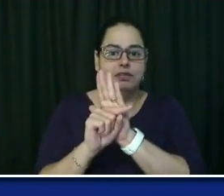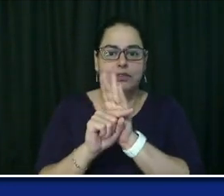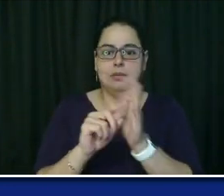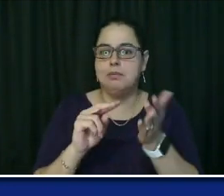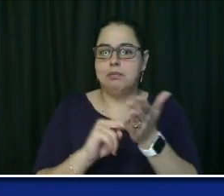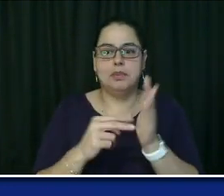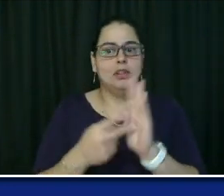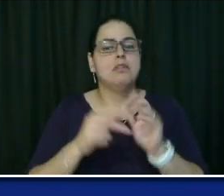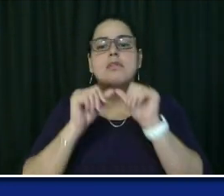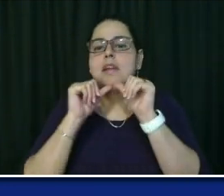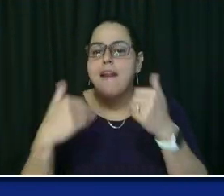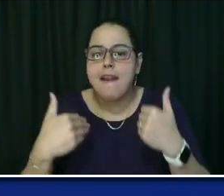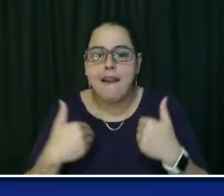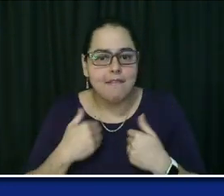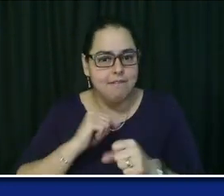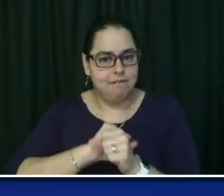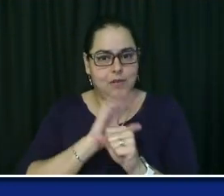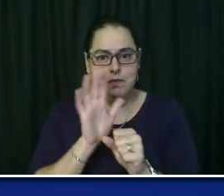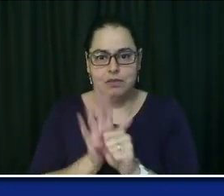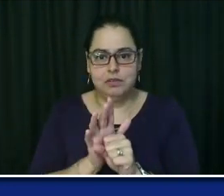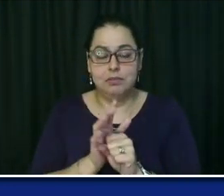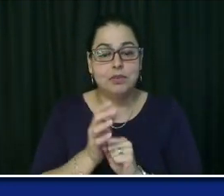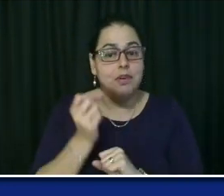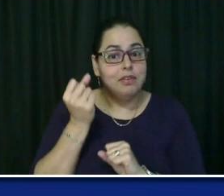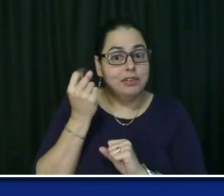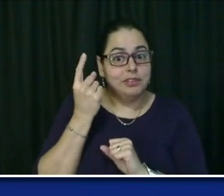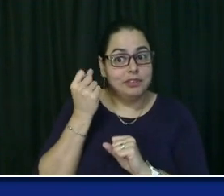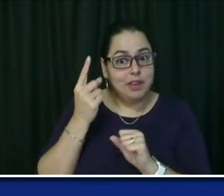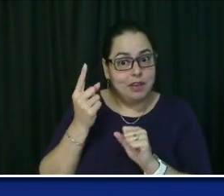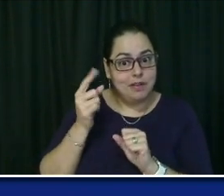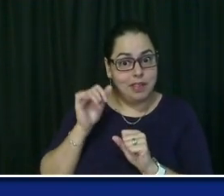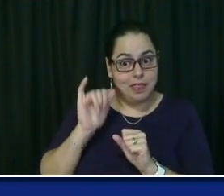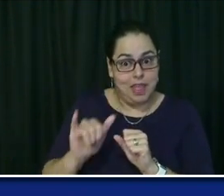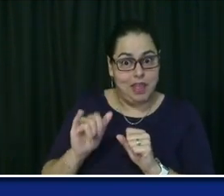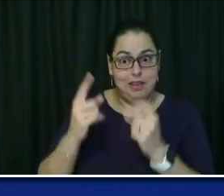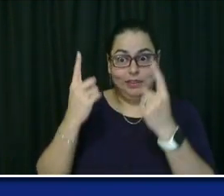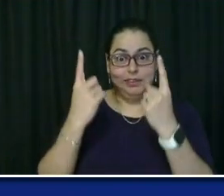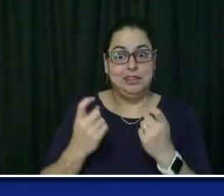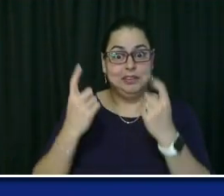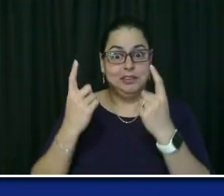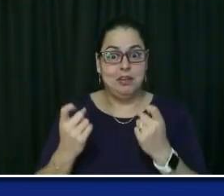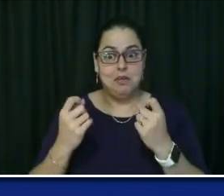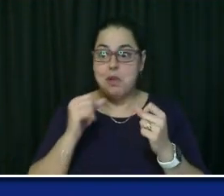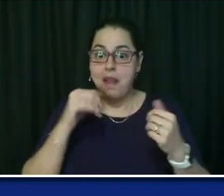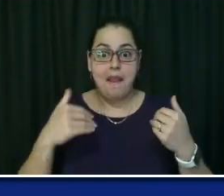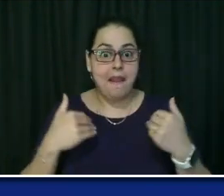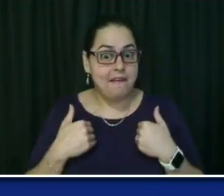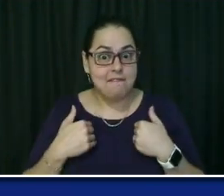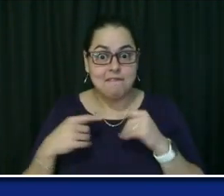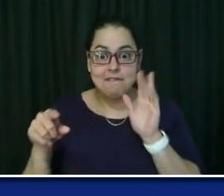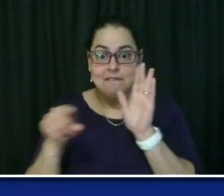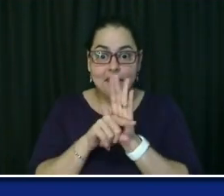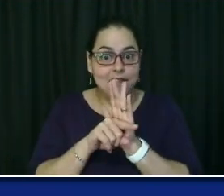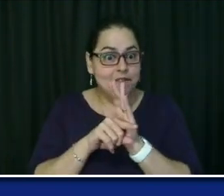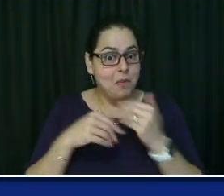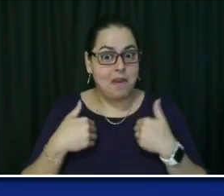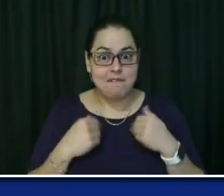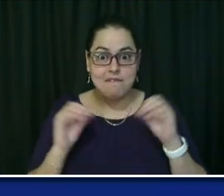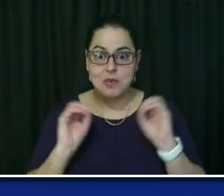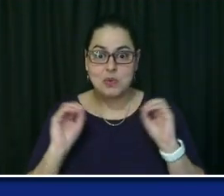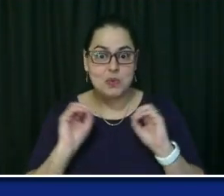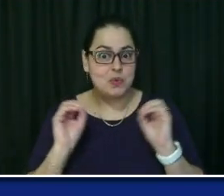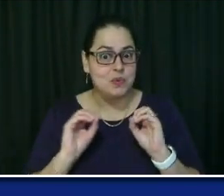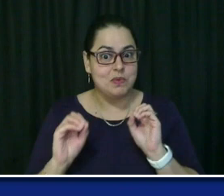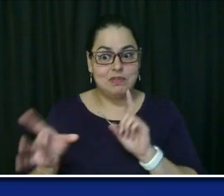And in theory, you could be exposed to the disease shortly thereafter, if not, a week or 2 months or some other period of time after. Year to